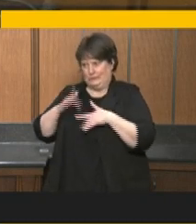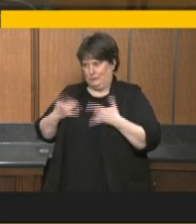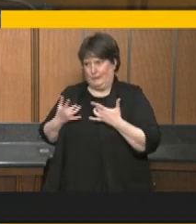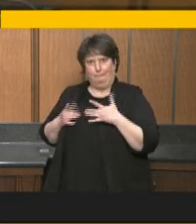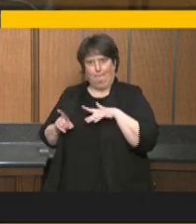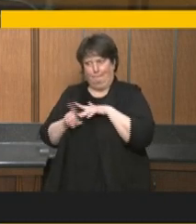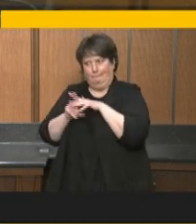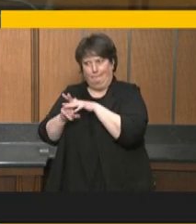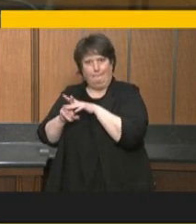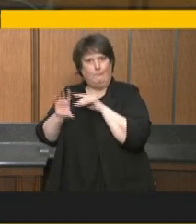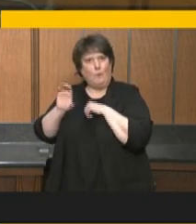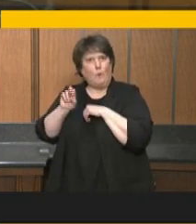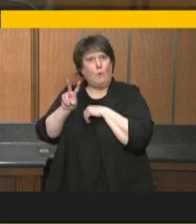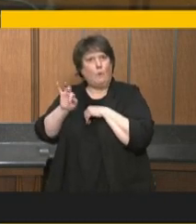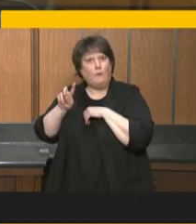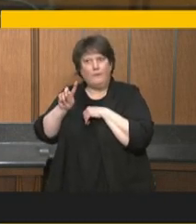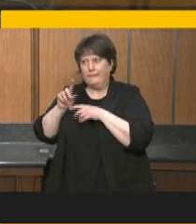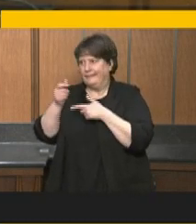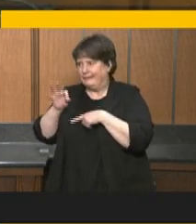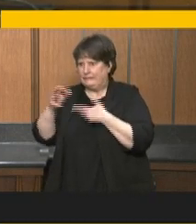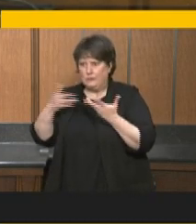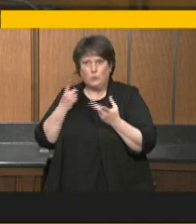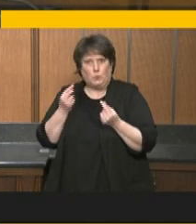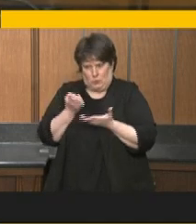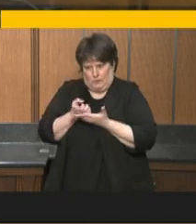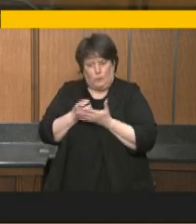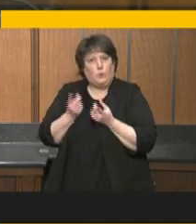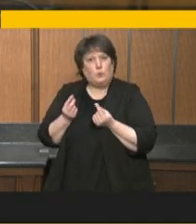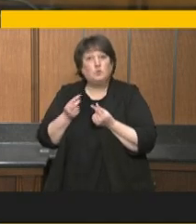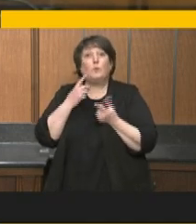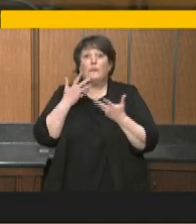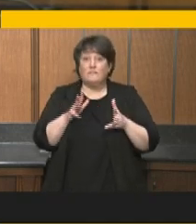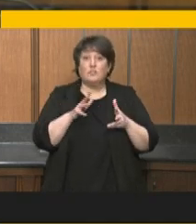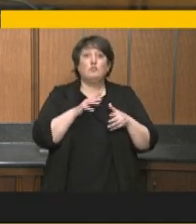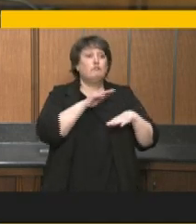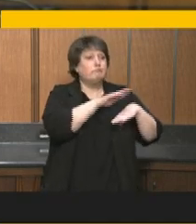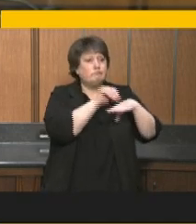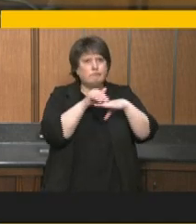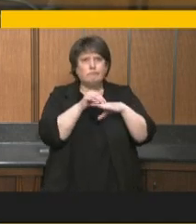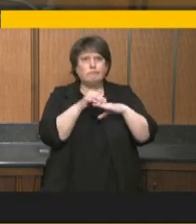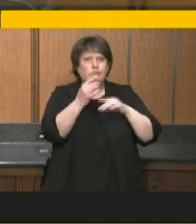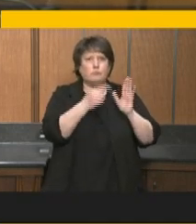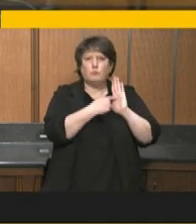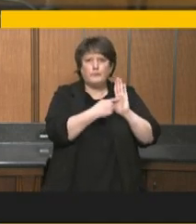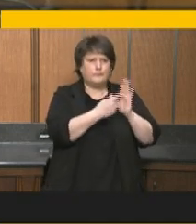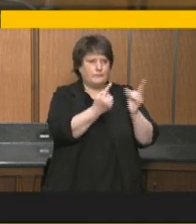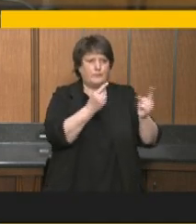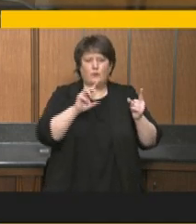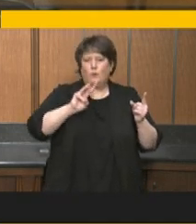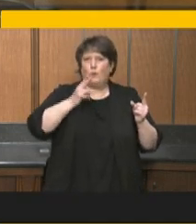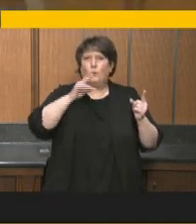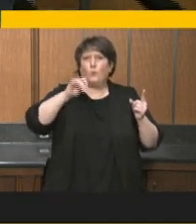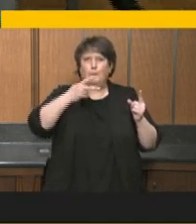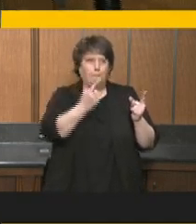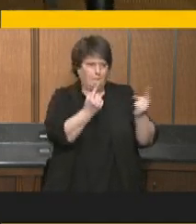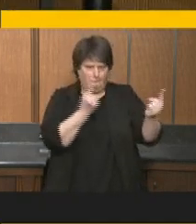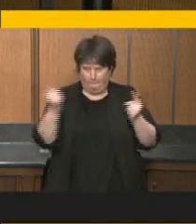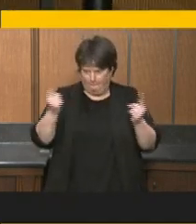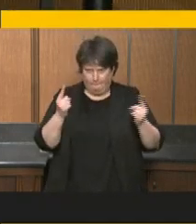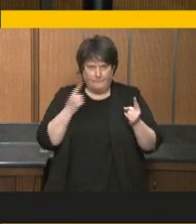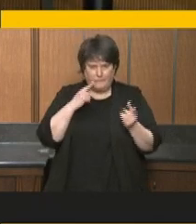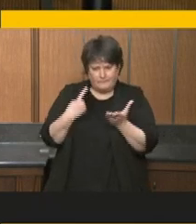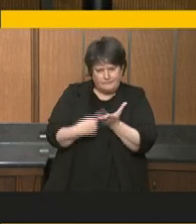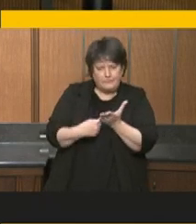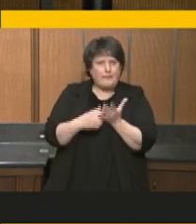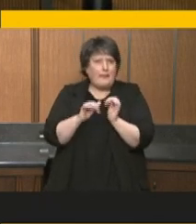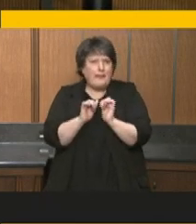we had a conference call with House leaders, with whips from different parties, where we started to discuss the logistics around